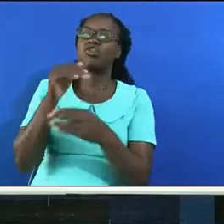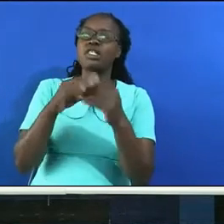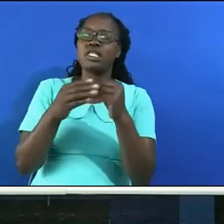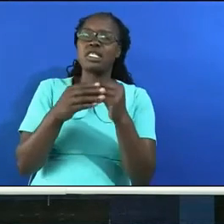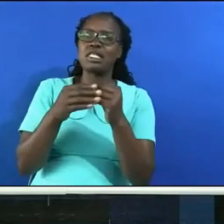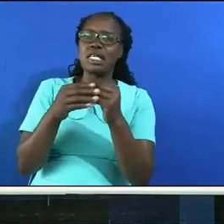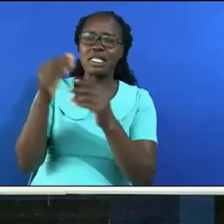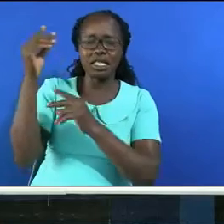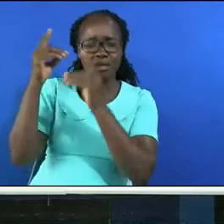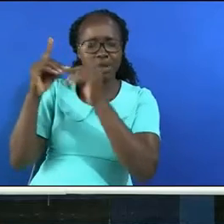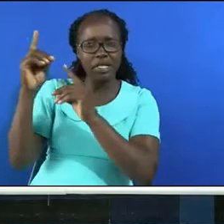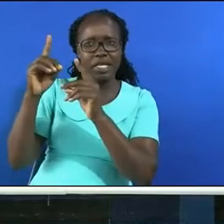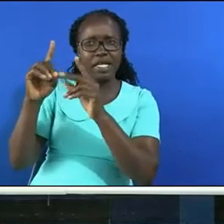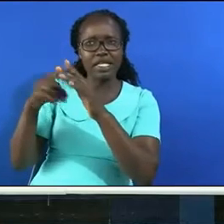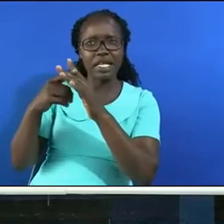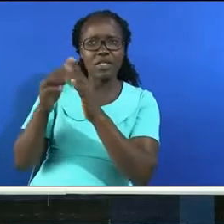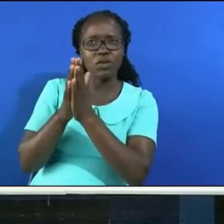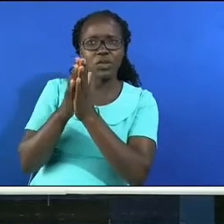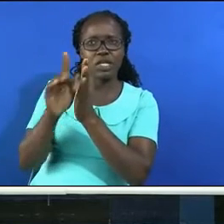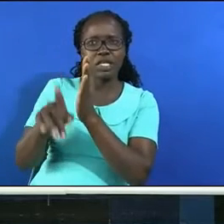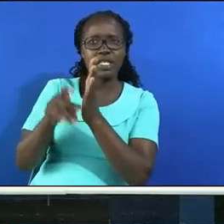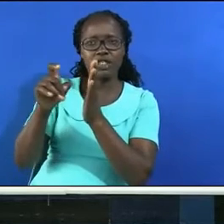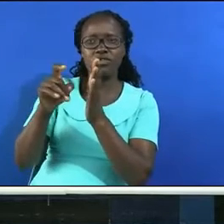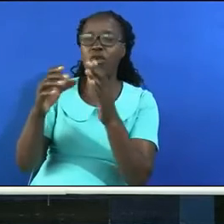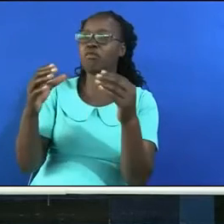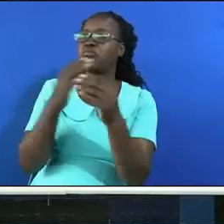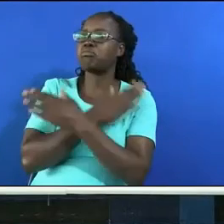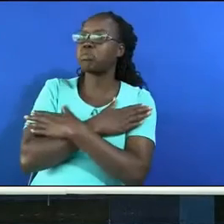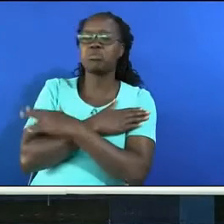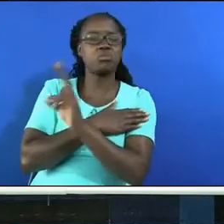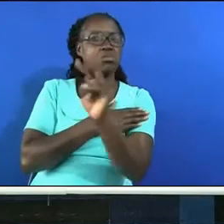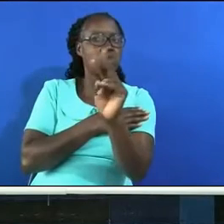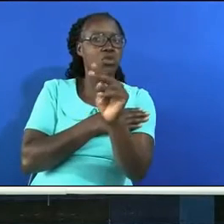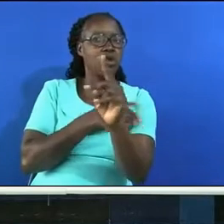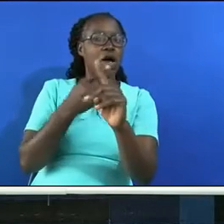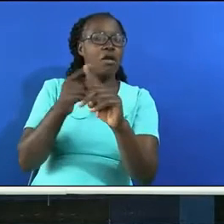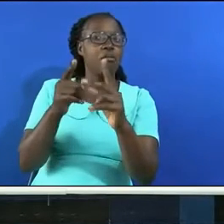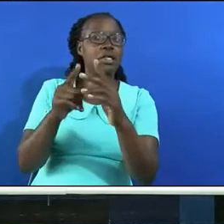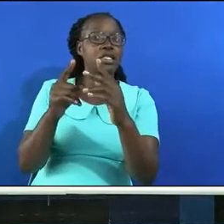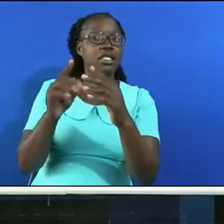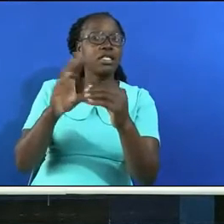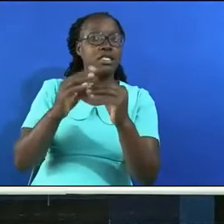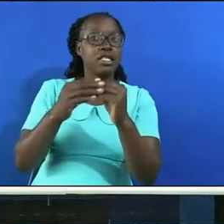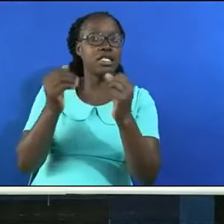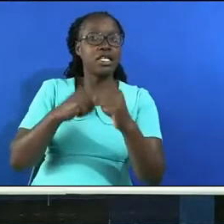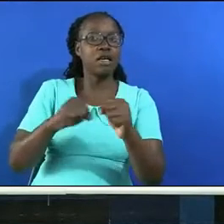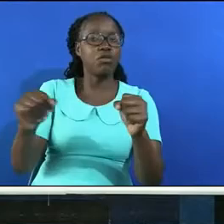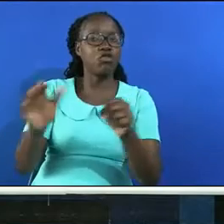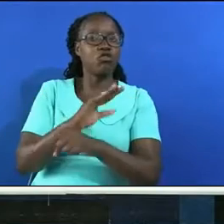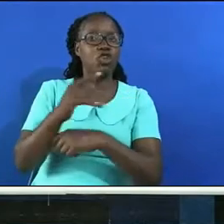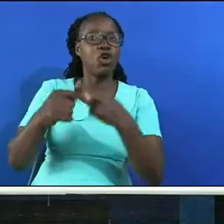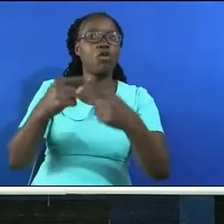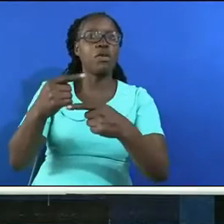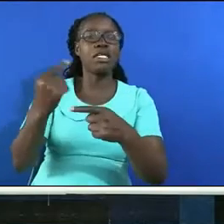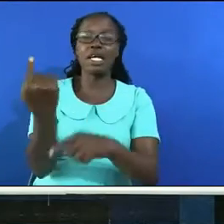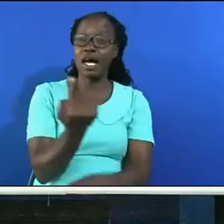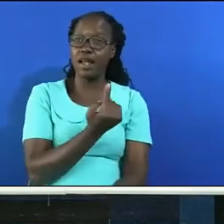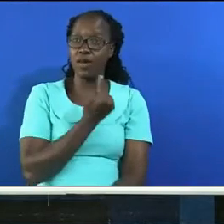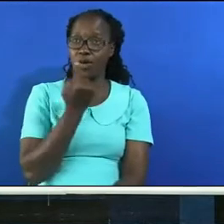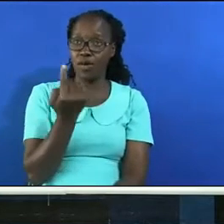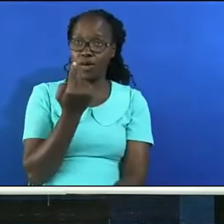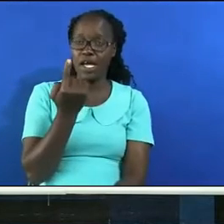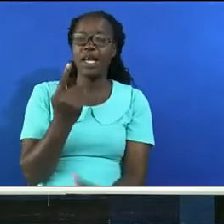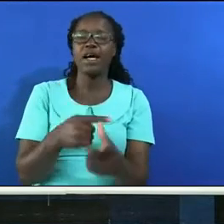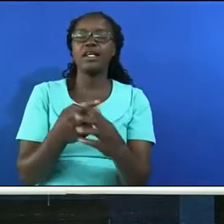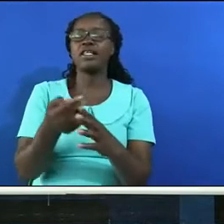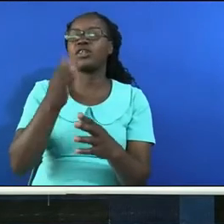and stuck with the need for company. He was created able to fully operate alone. And